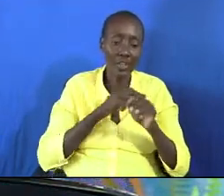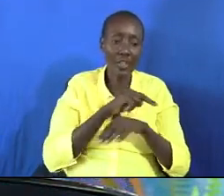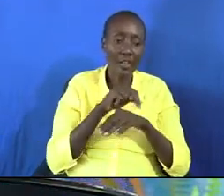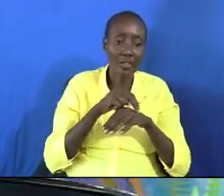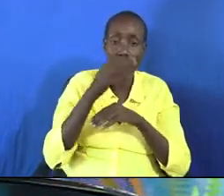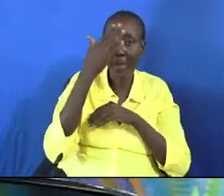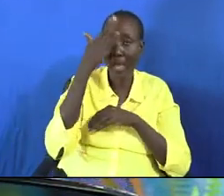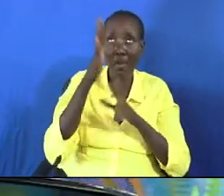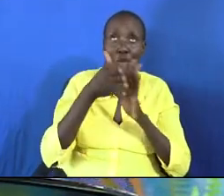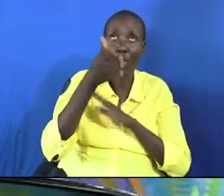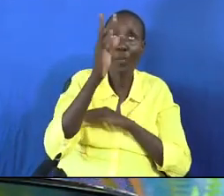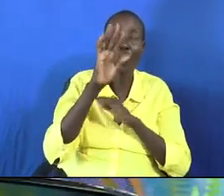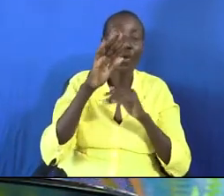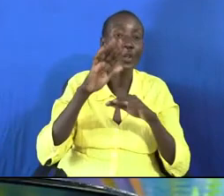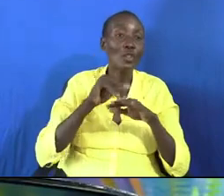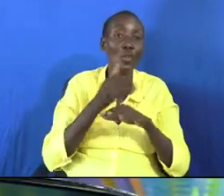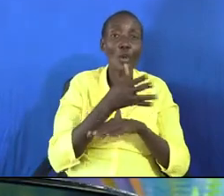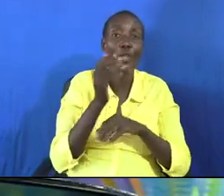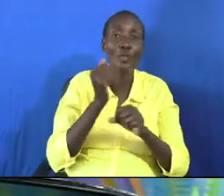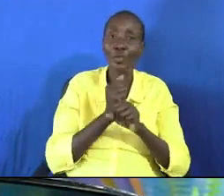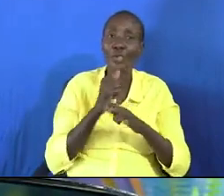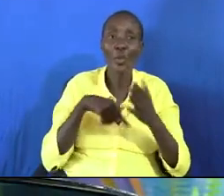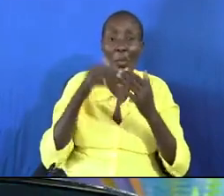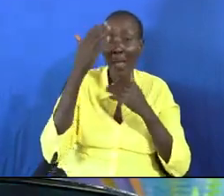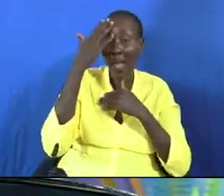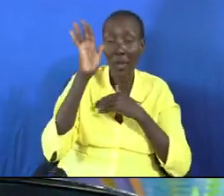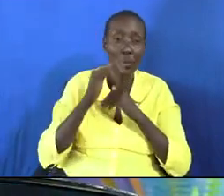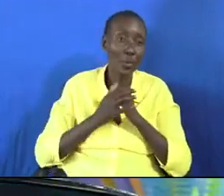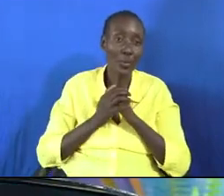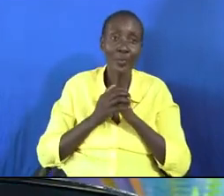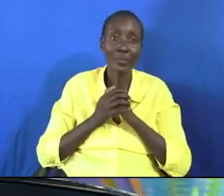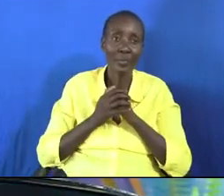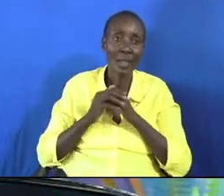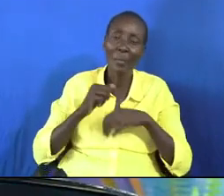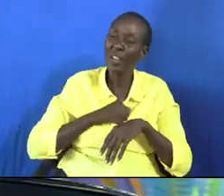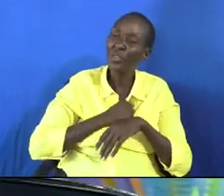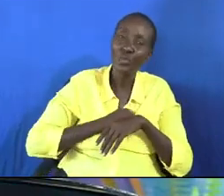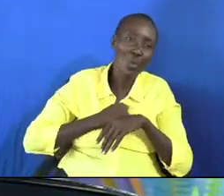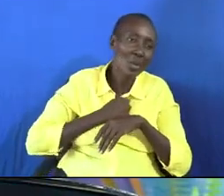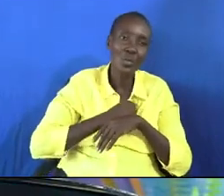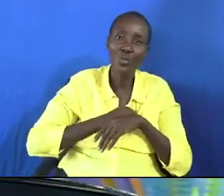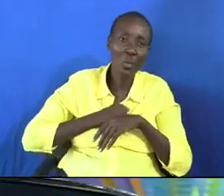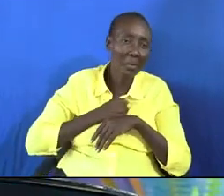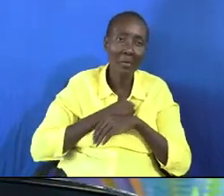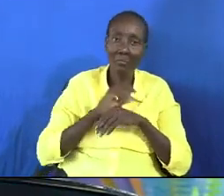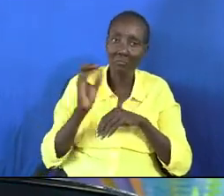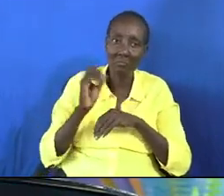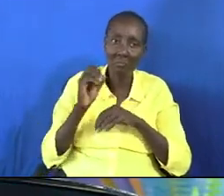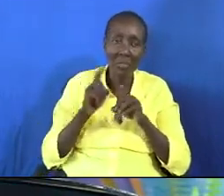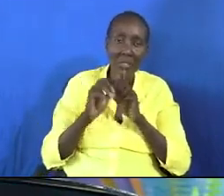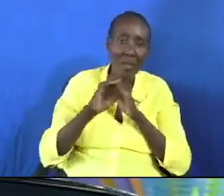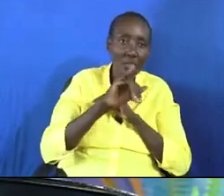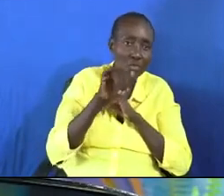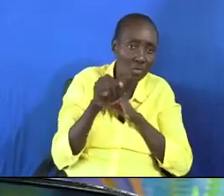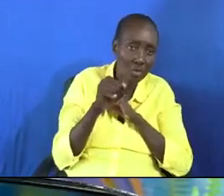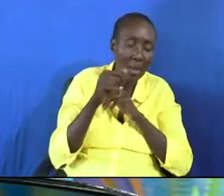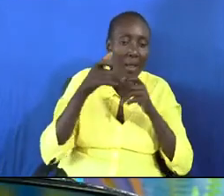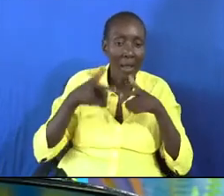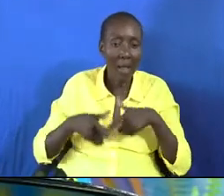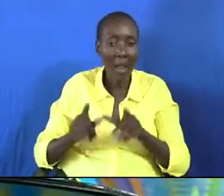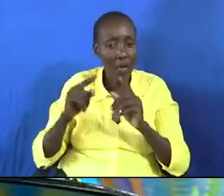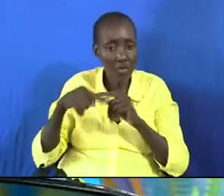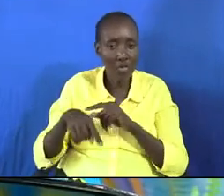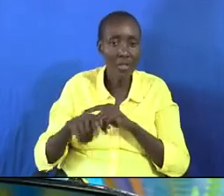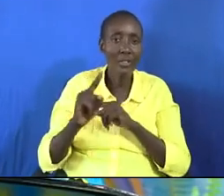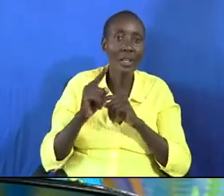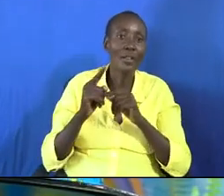I don't know what God is calling you to do. Don't start giving excuses. Like Joshua, allow